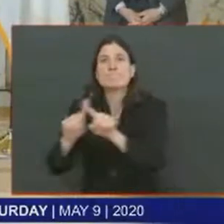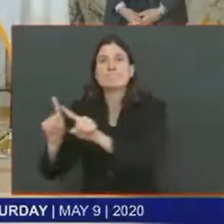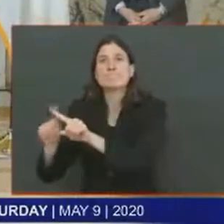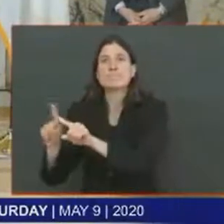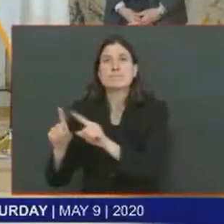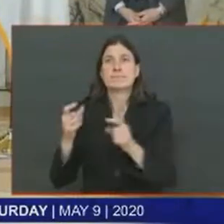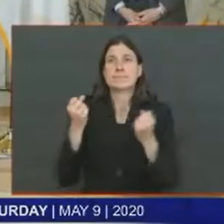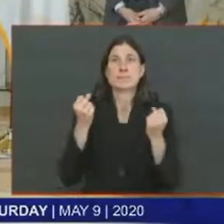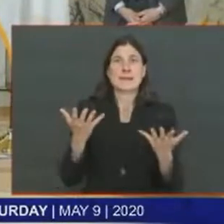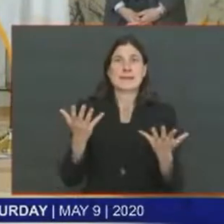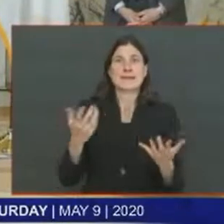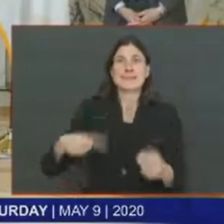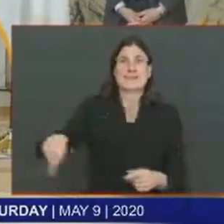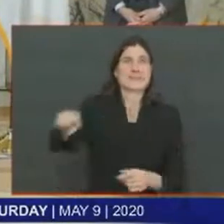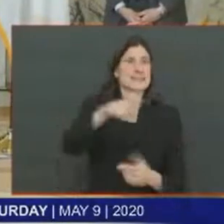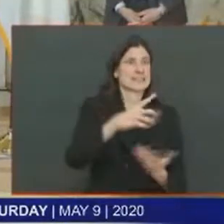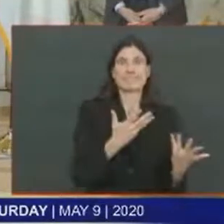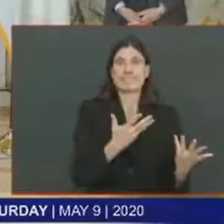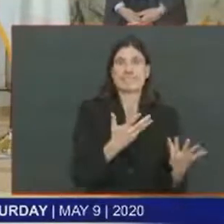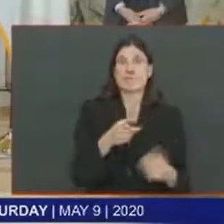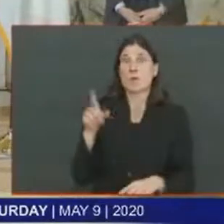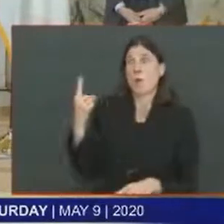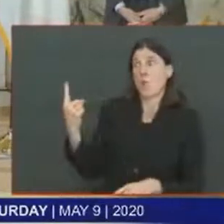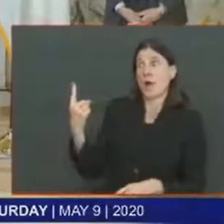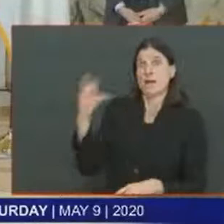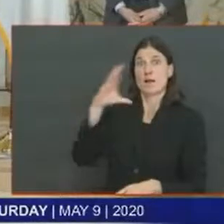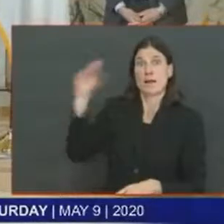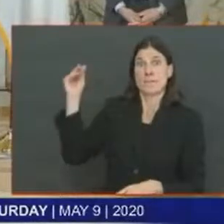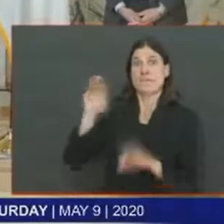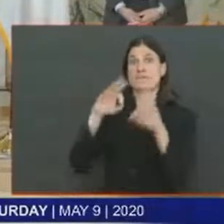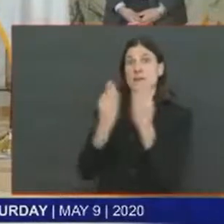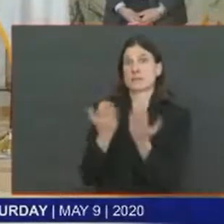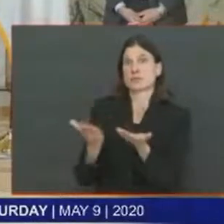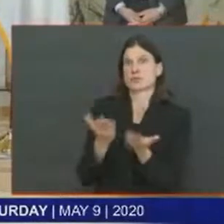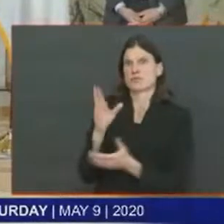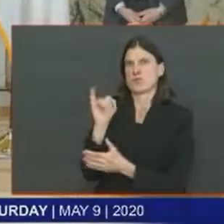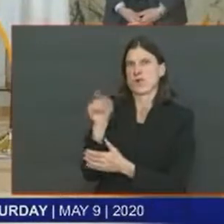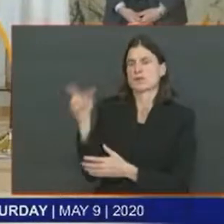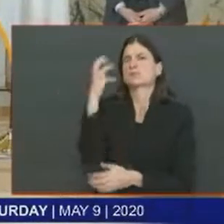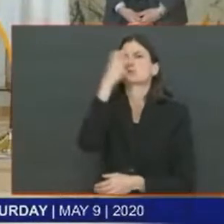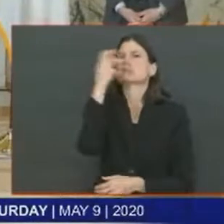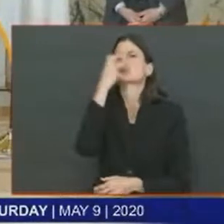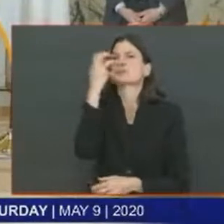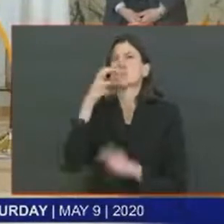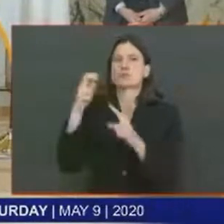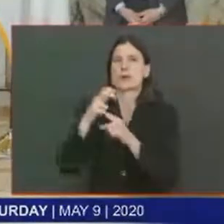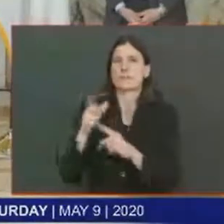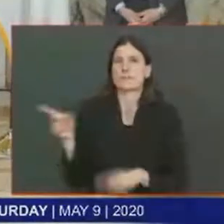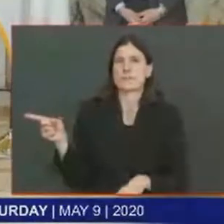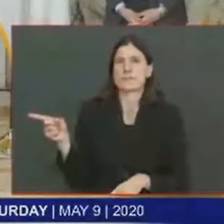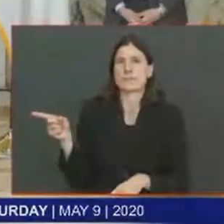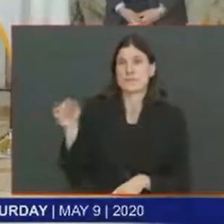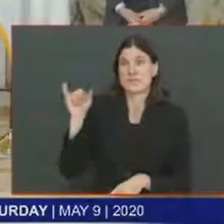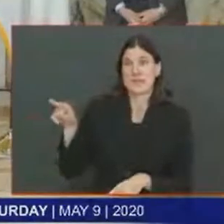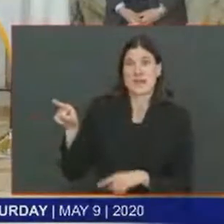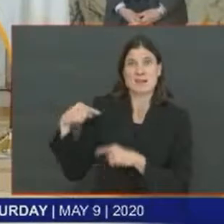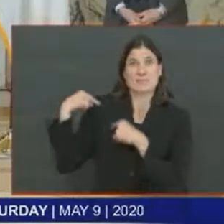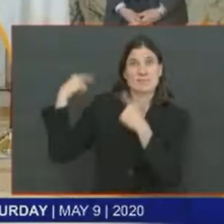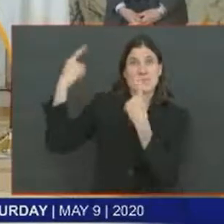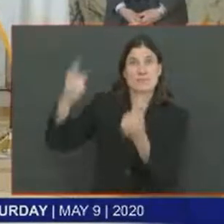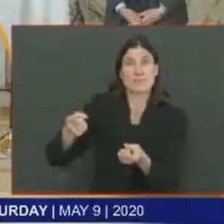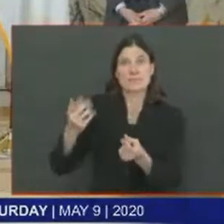Island. You're all stepping up, and I can't thank you enough. I'm announcing today that Family Service of Rhode Island is providing